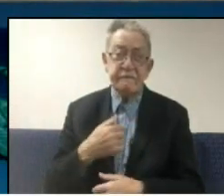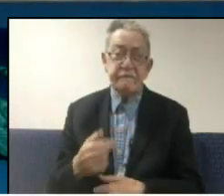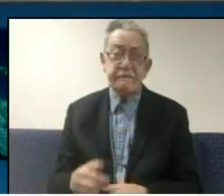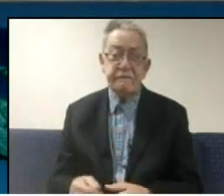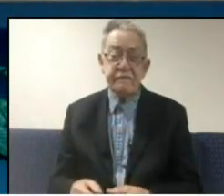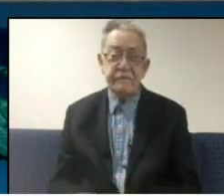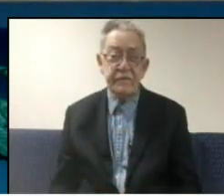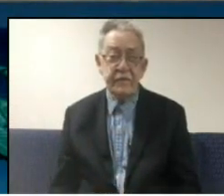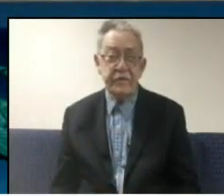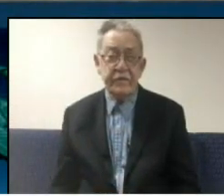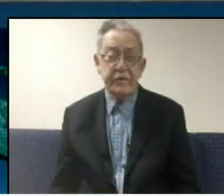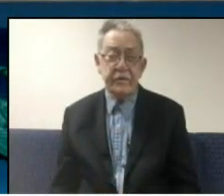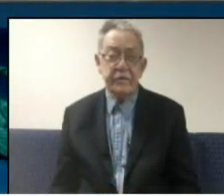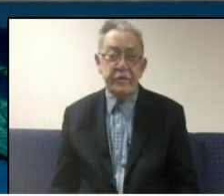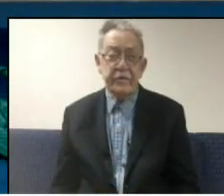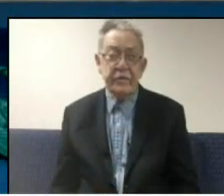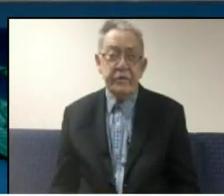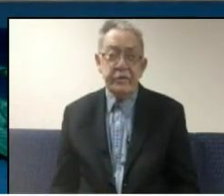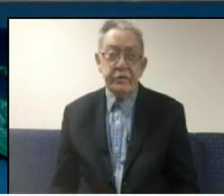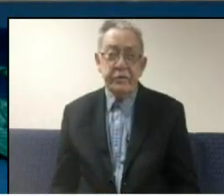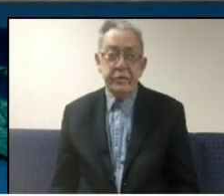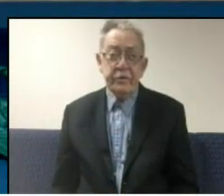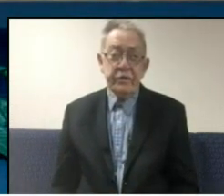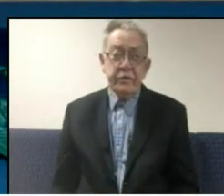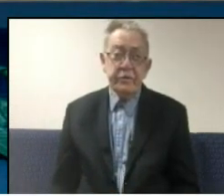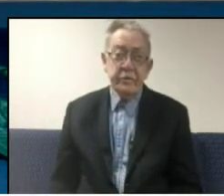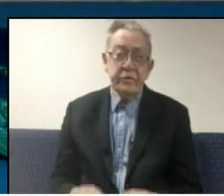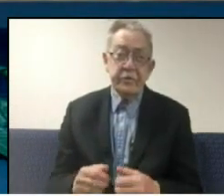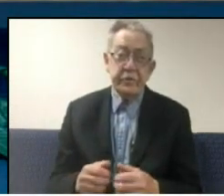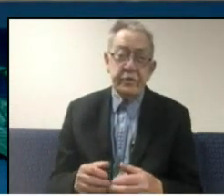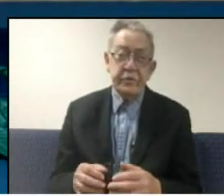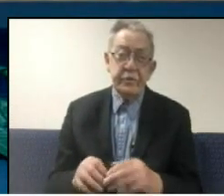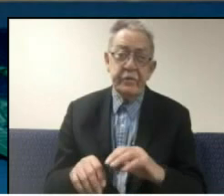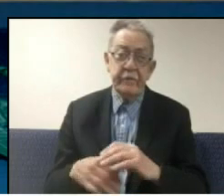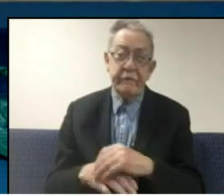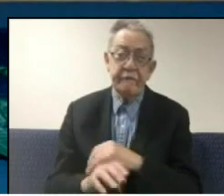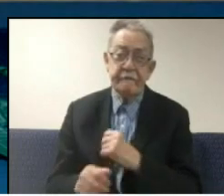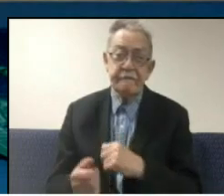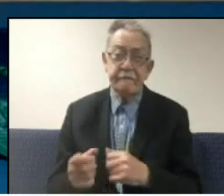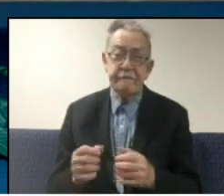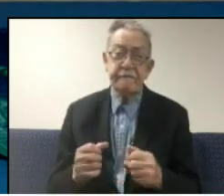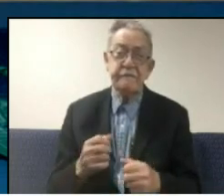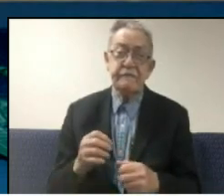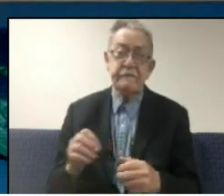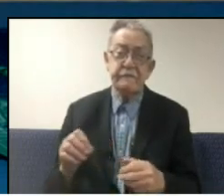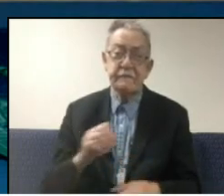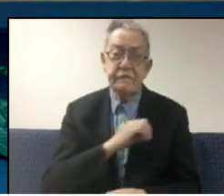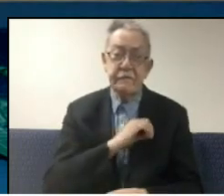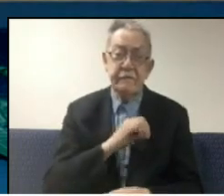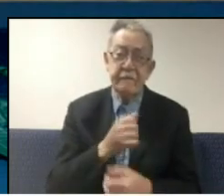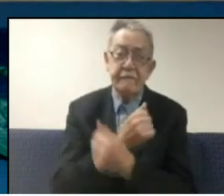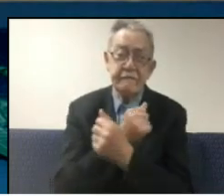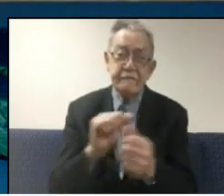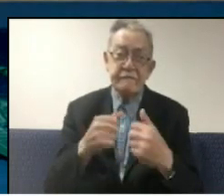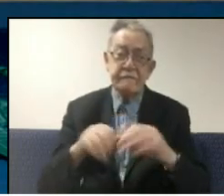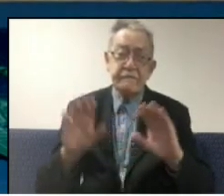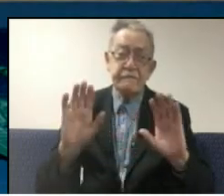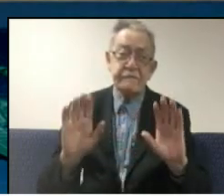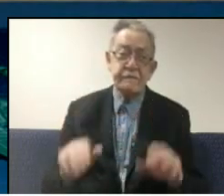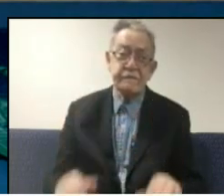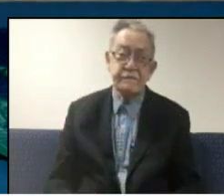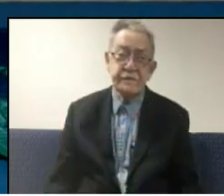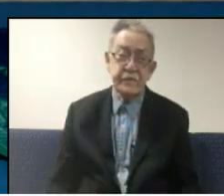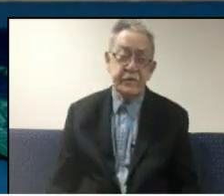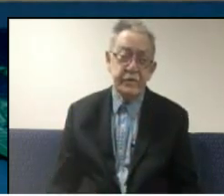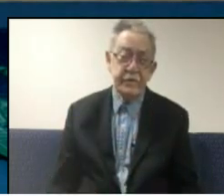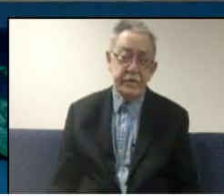than just His calling to an apostle. We're not even talking about His own salvation. That revealed Jesus to him, just as He reveals